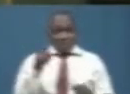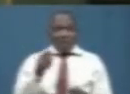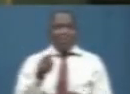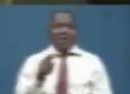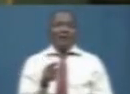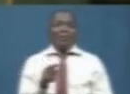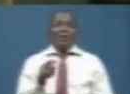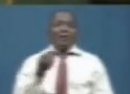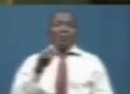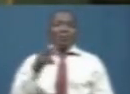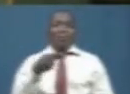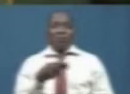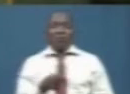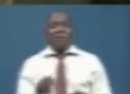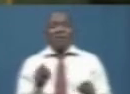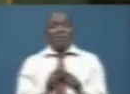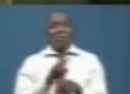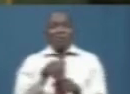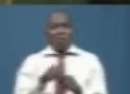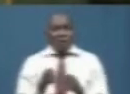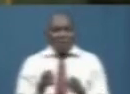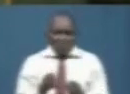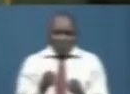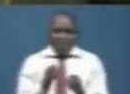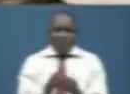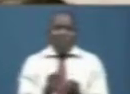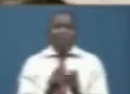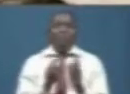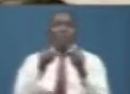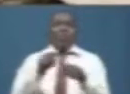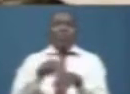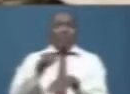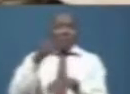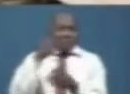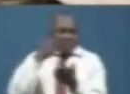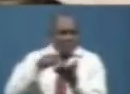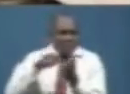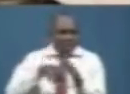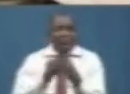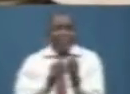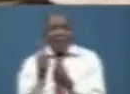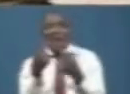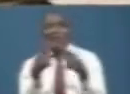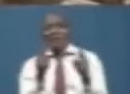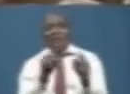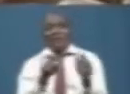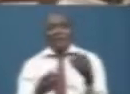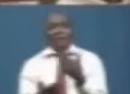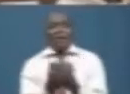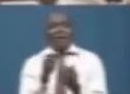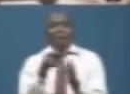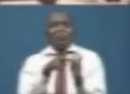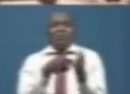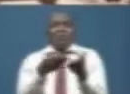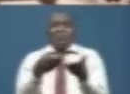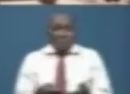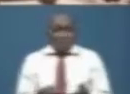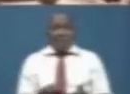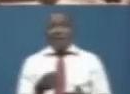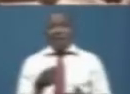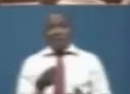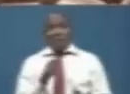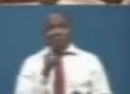Jean-Claude Brou, to go immediately to Bamako to assess the situation and report back to me.